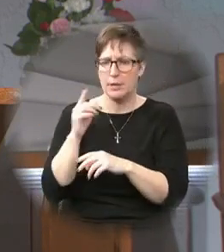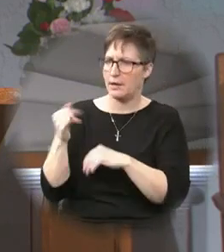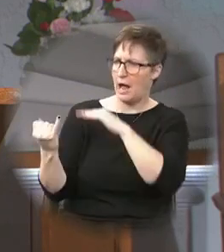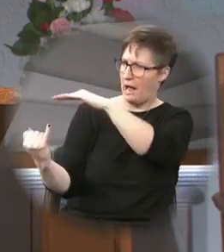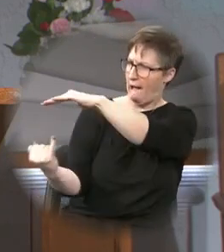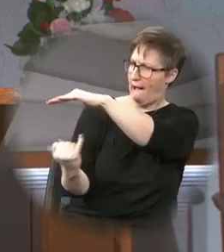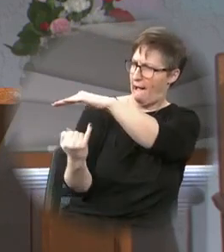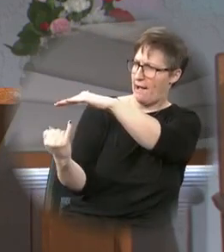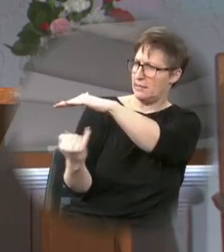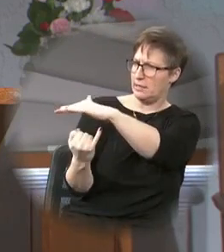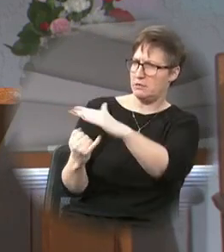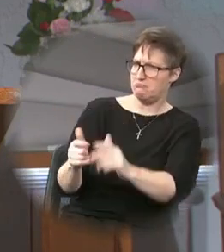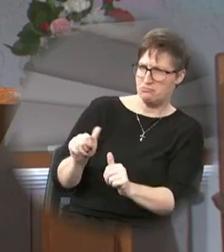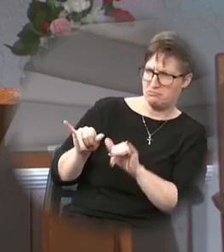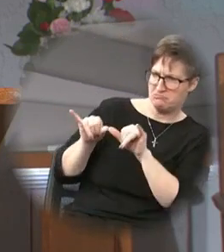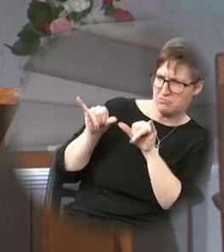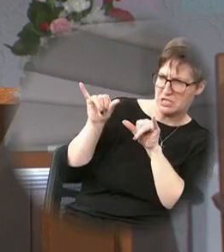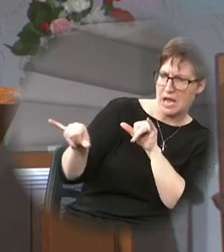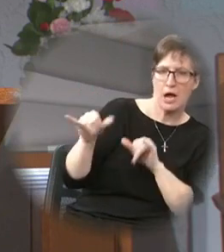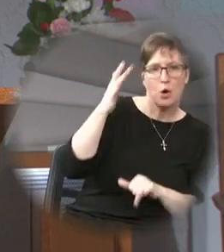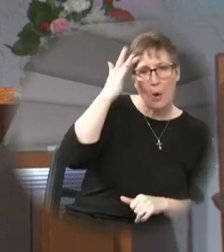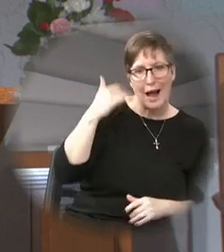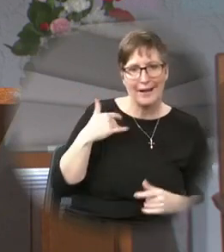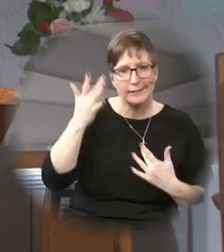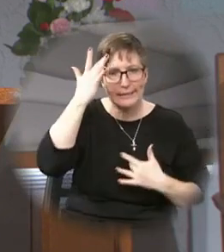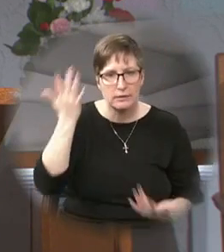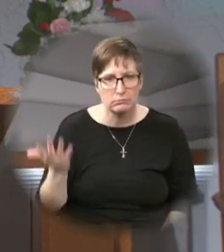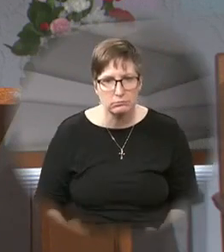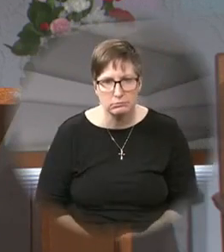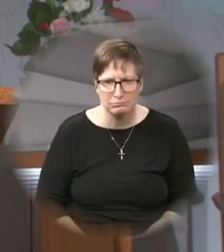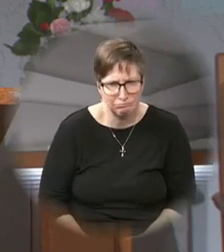isolated confinement just because of an illness.